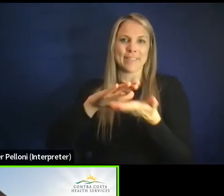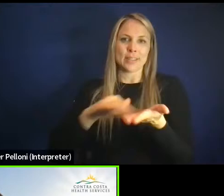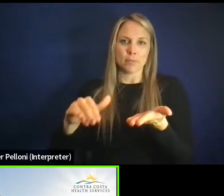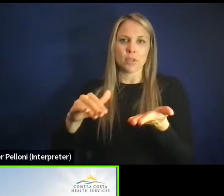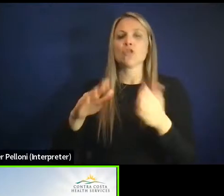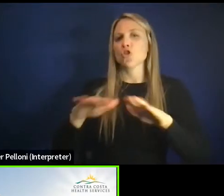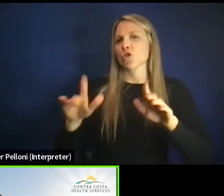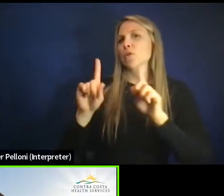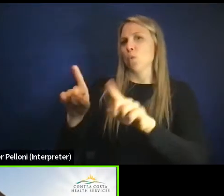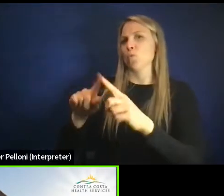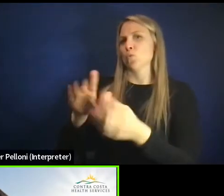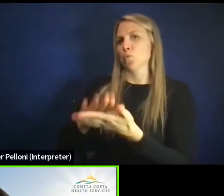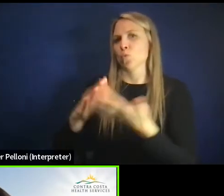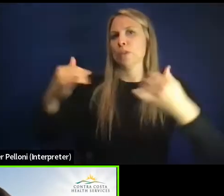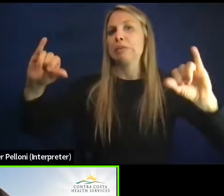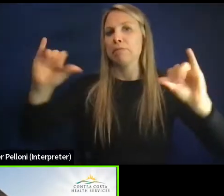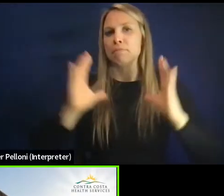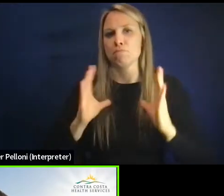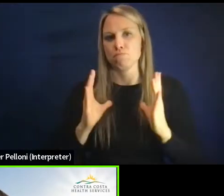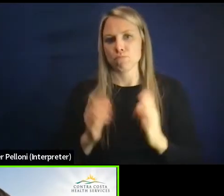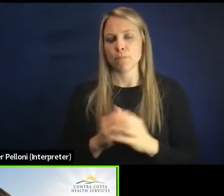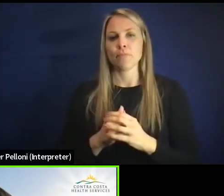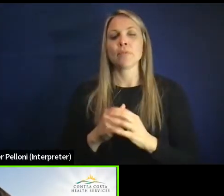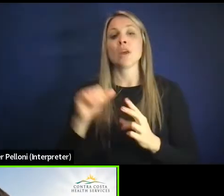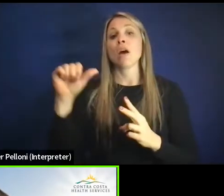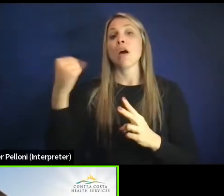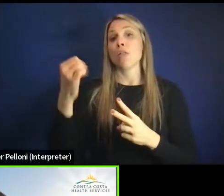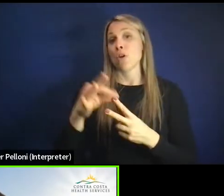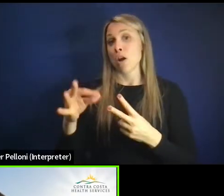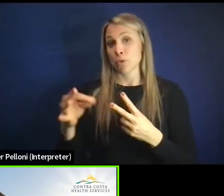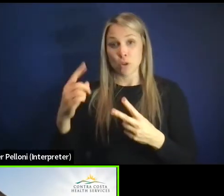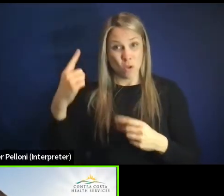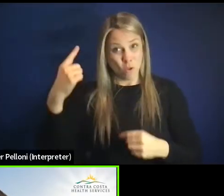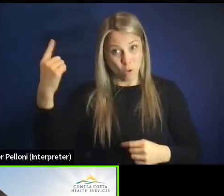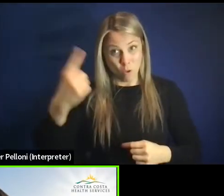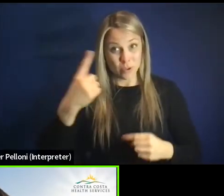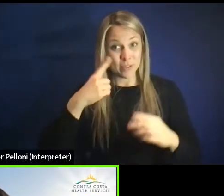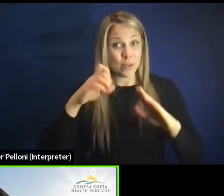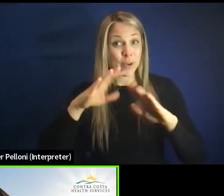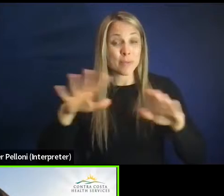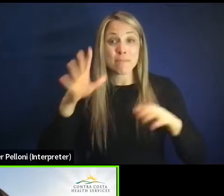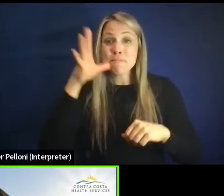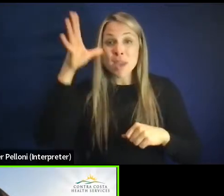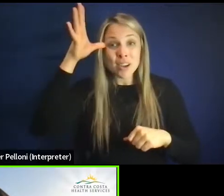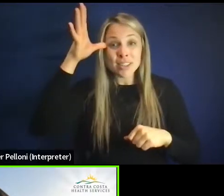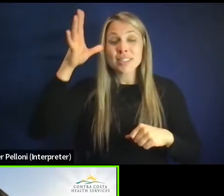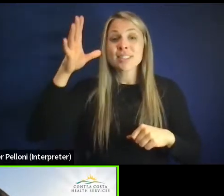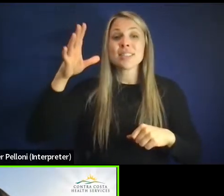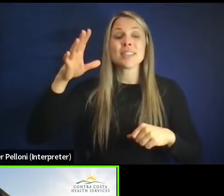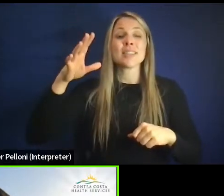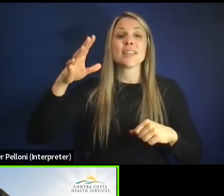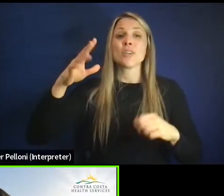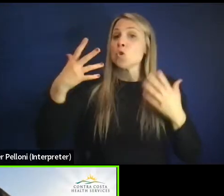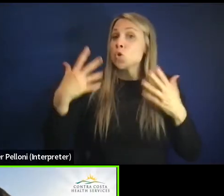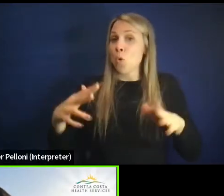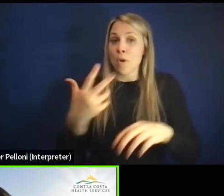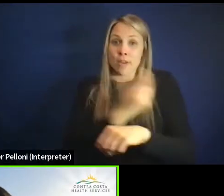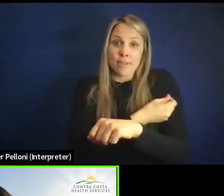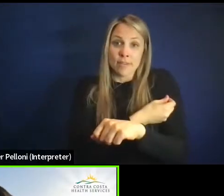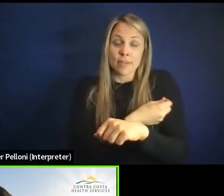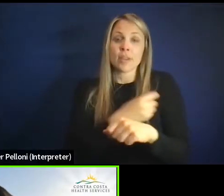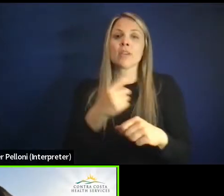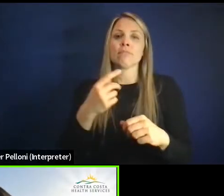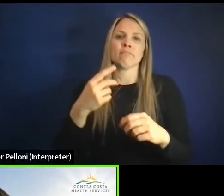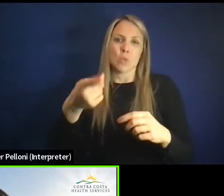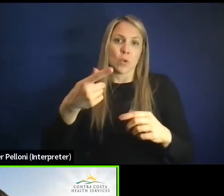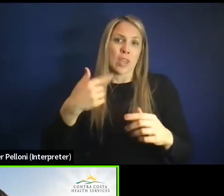go to school. The other option always for parents who don't want to vaccinate their children is a